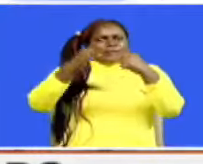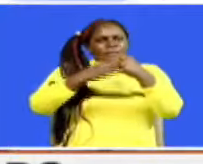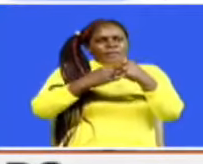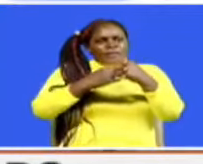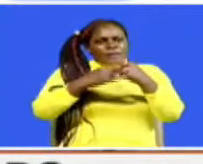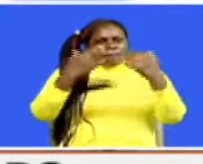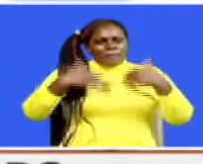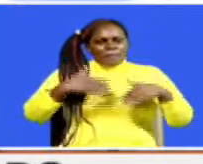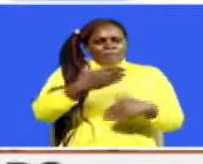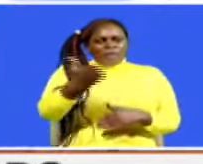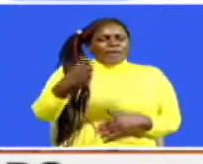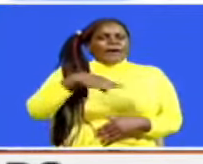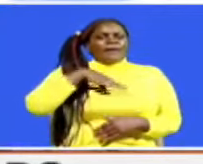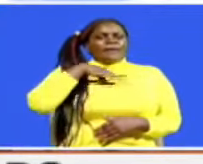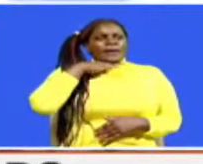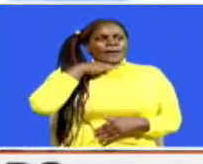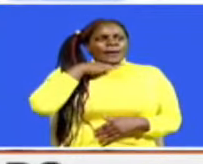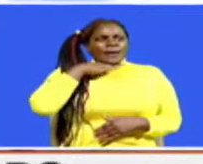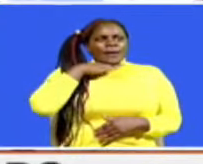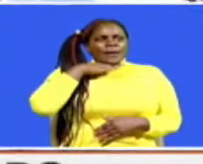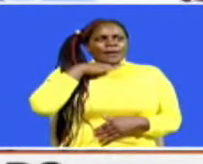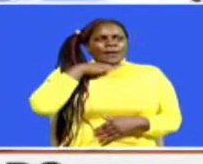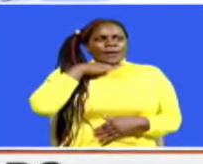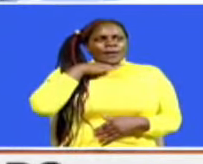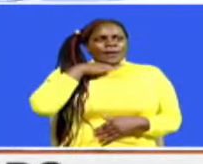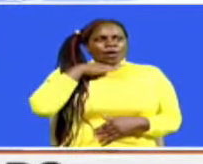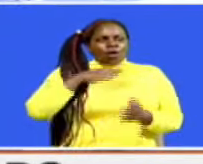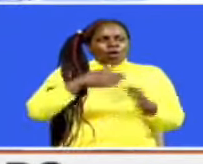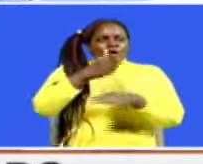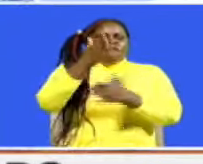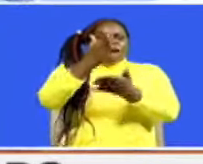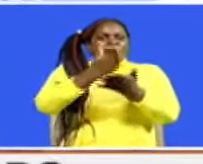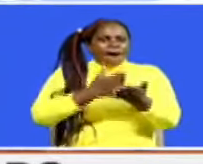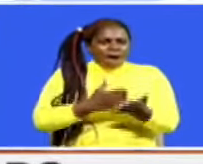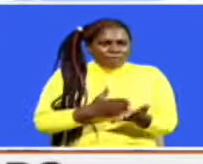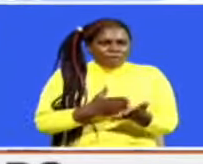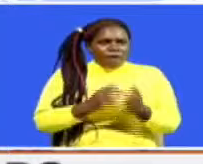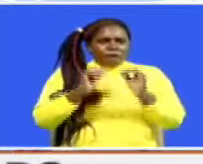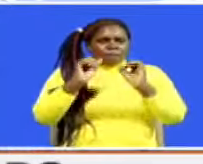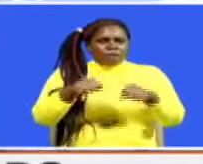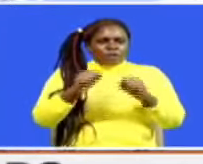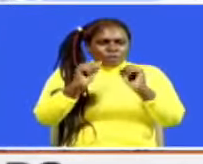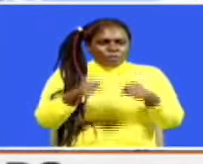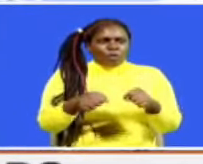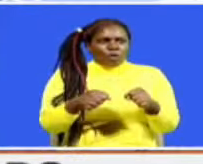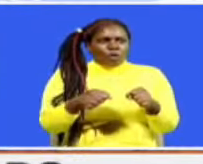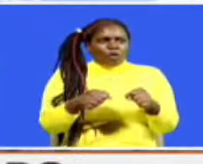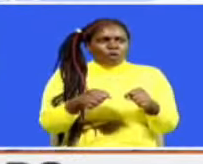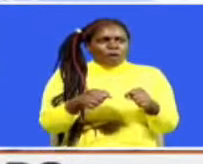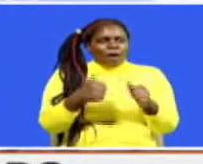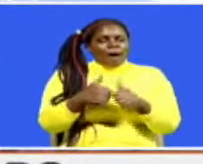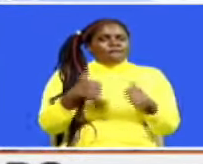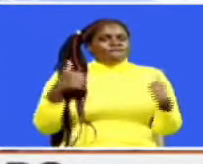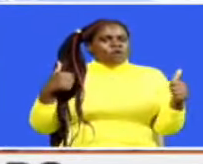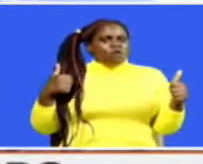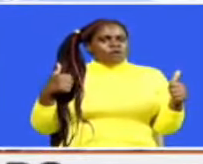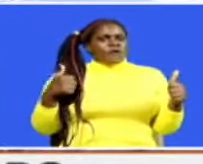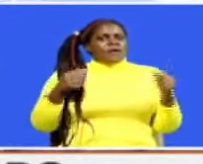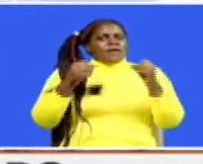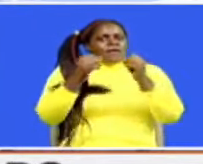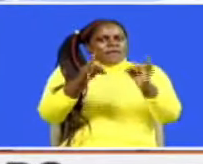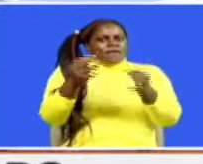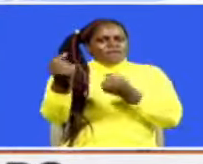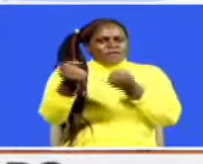the 76 people who have died, a critical number of more than half would have outrightly been avoided had